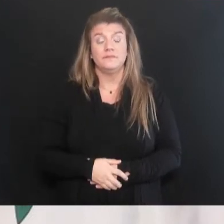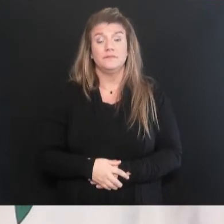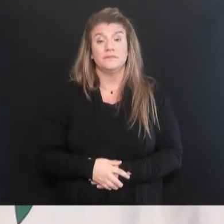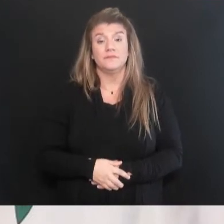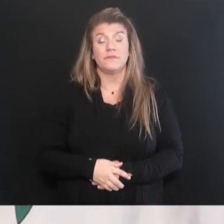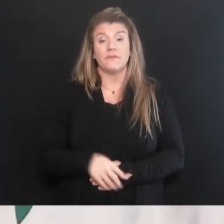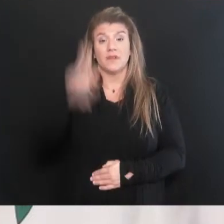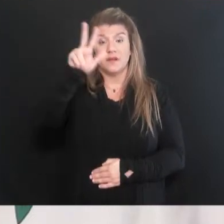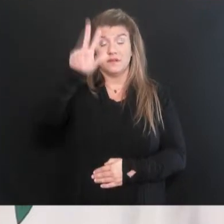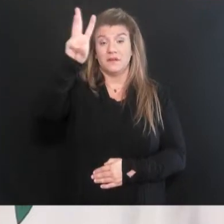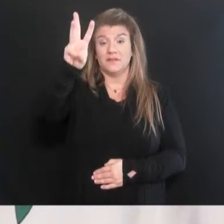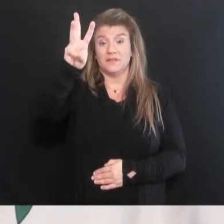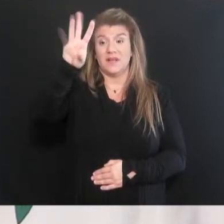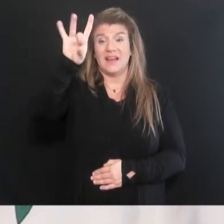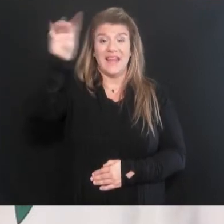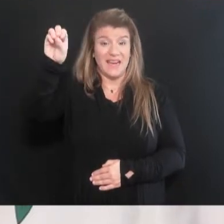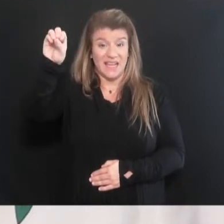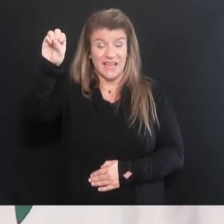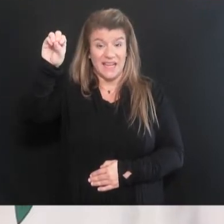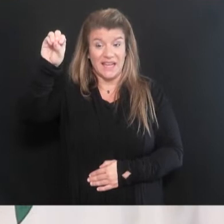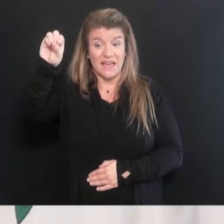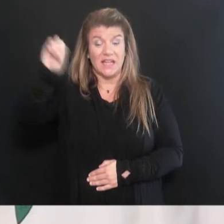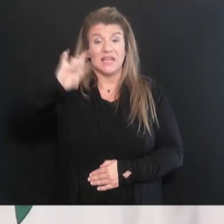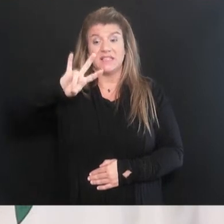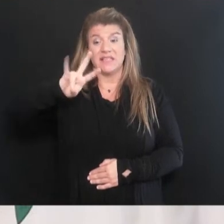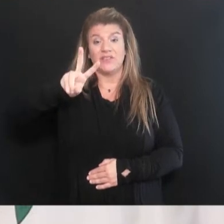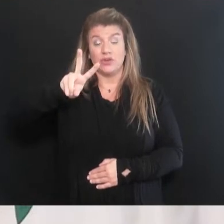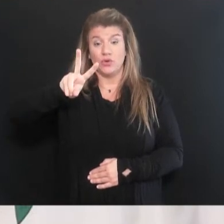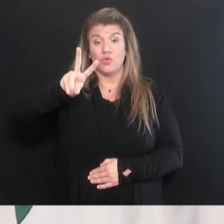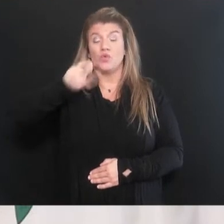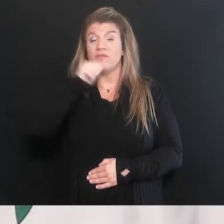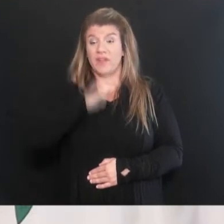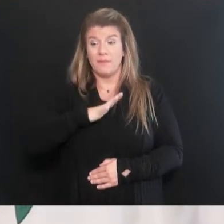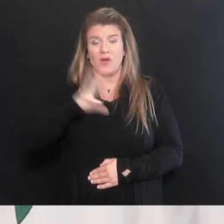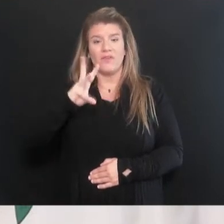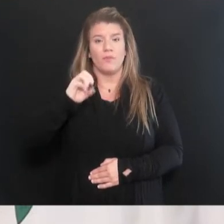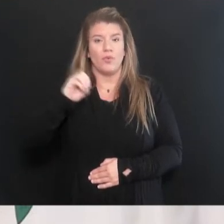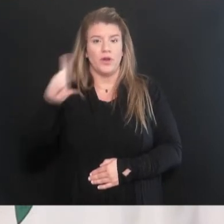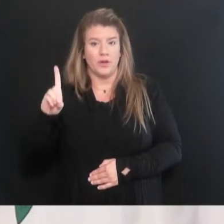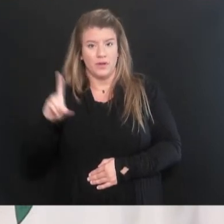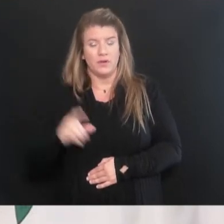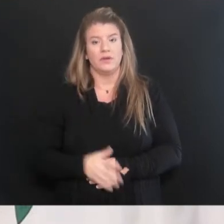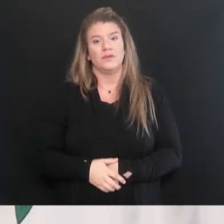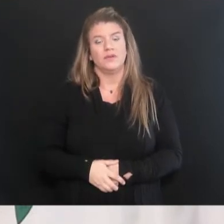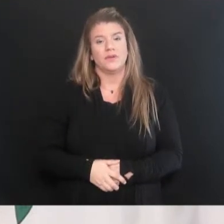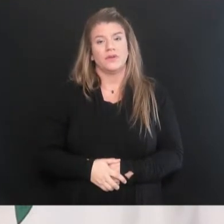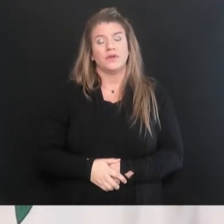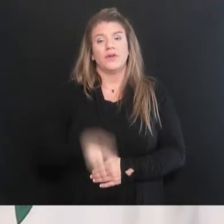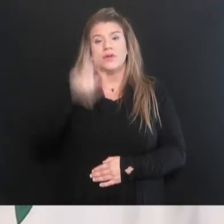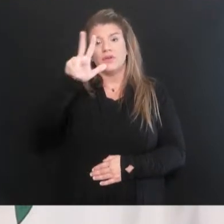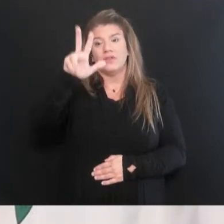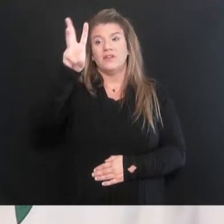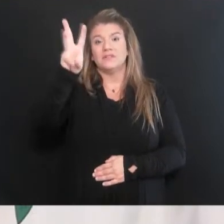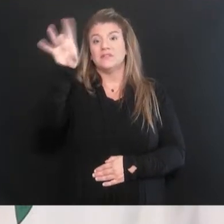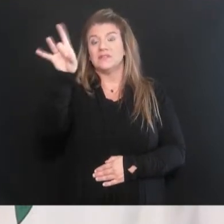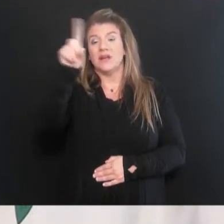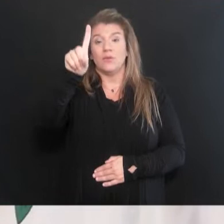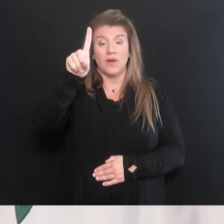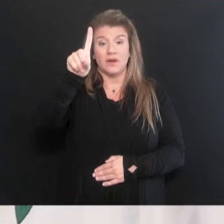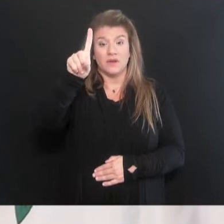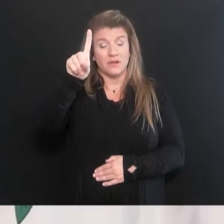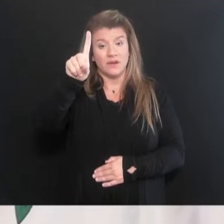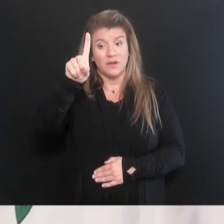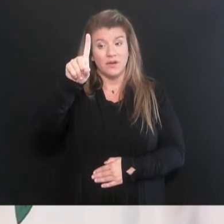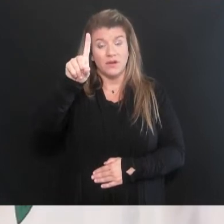The 3,680th death, a 72-year-old female from Wood County. The 3,681st death,